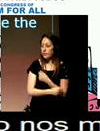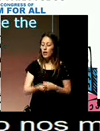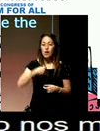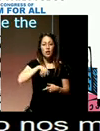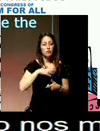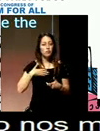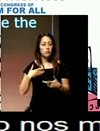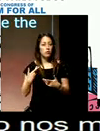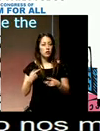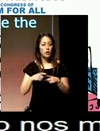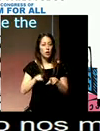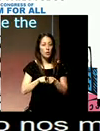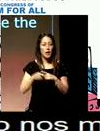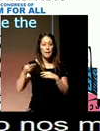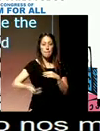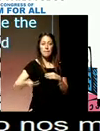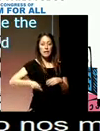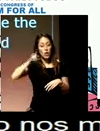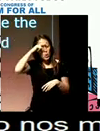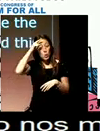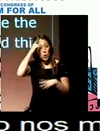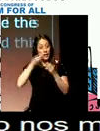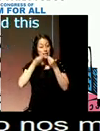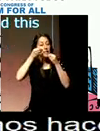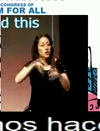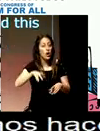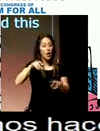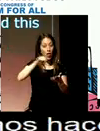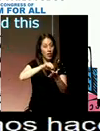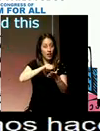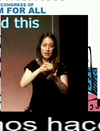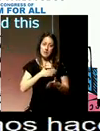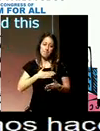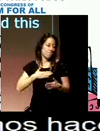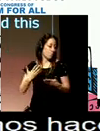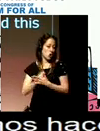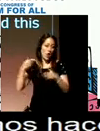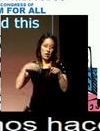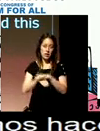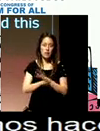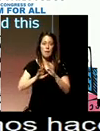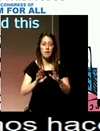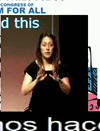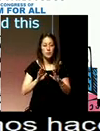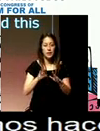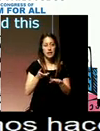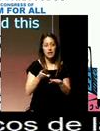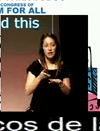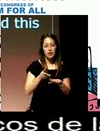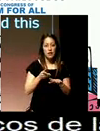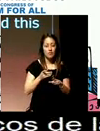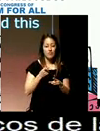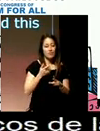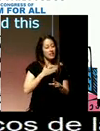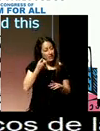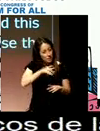And this without damaging the authenticity. And to realize the project within a strong local network